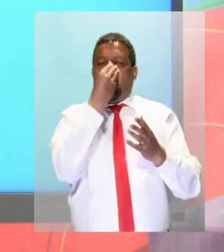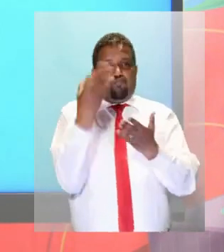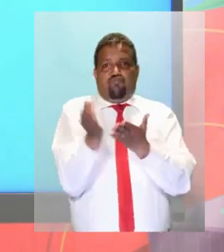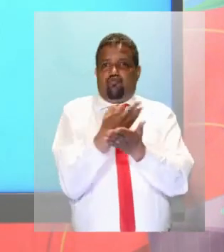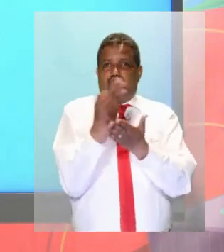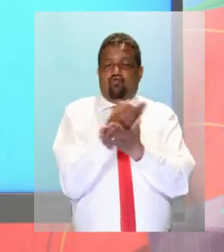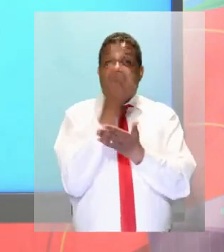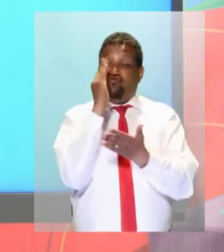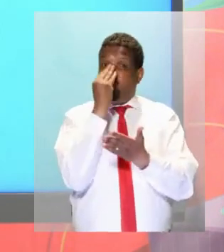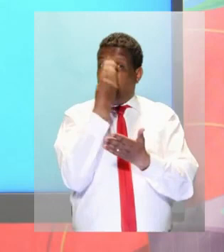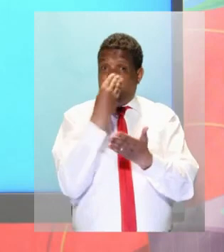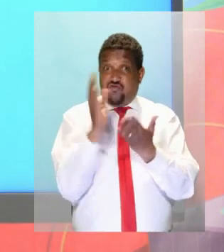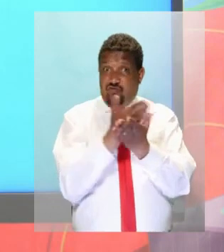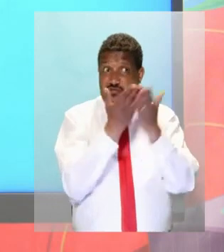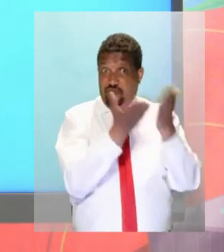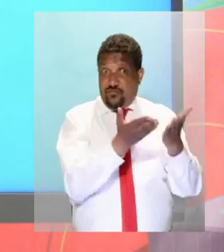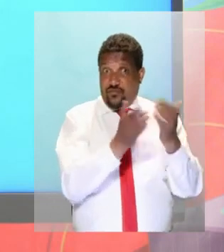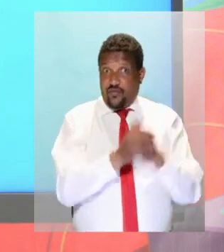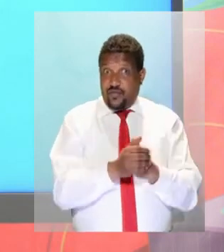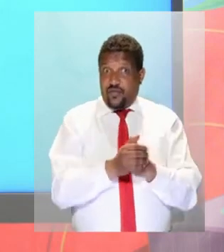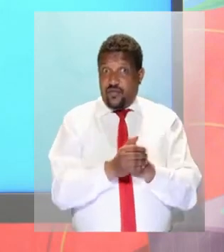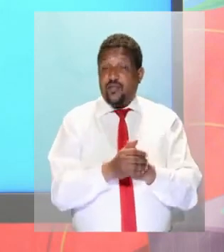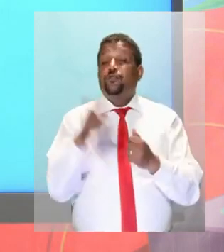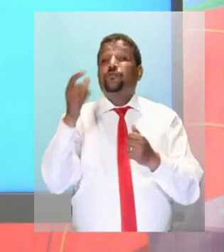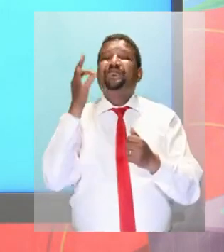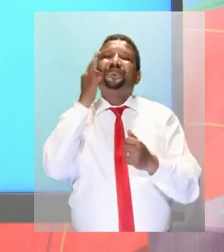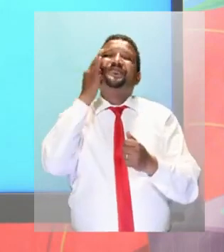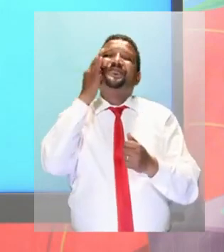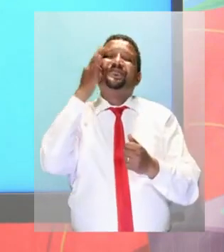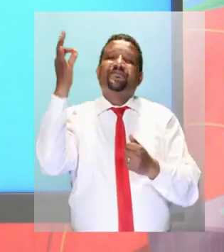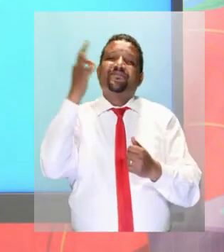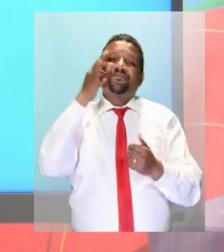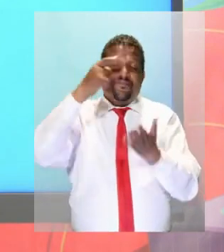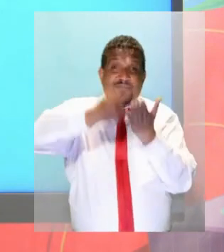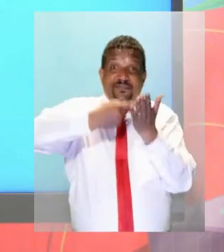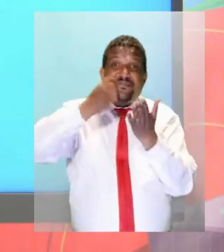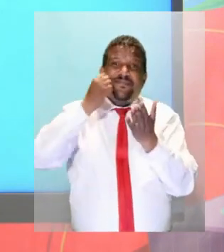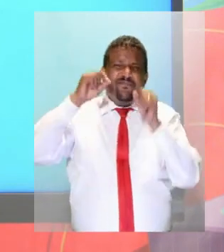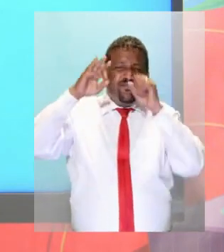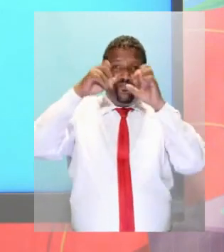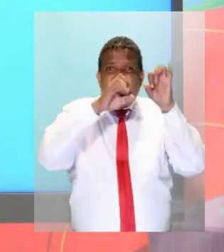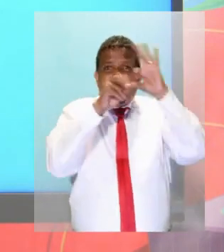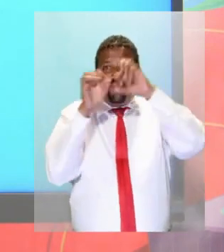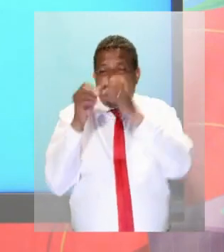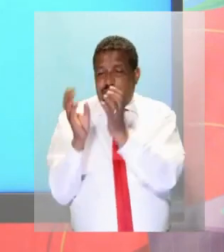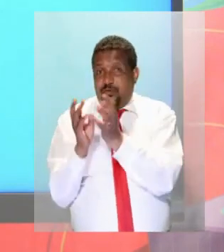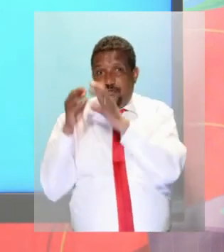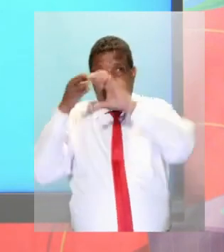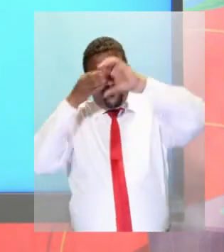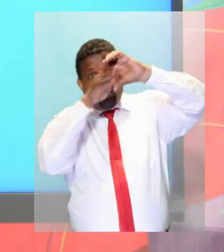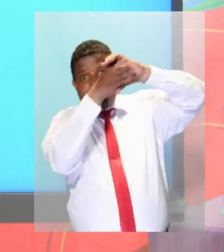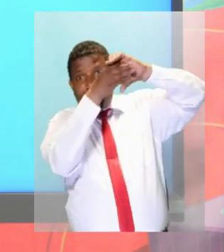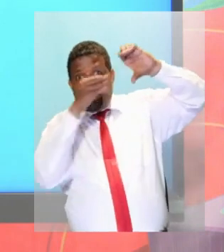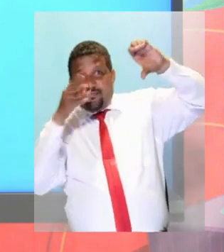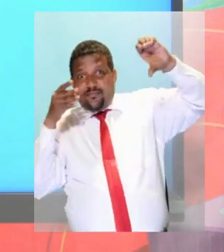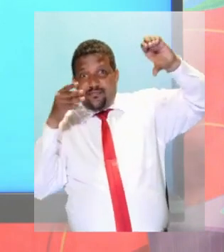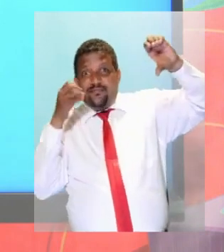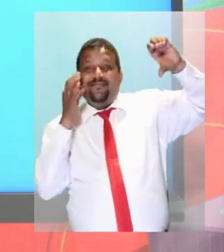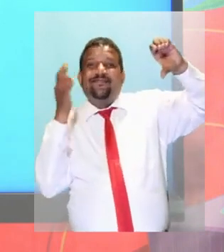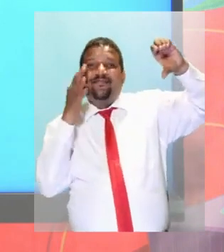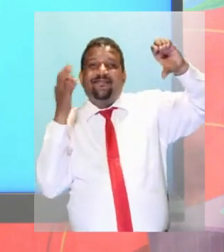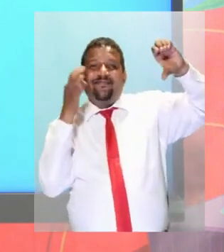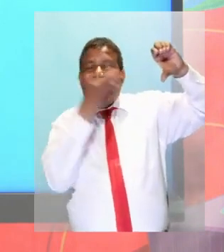of flowers, and there is a beekeeper here. Beekeeper, if the bees of the